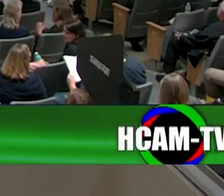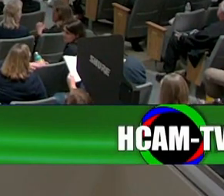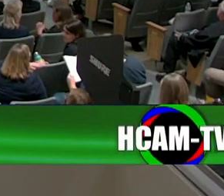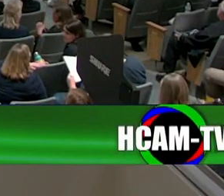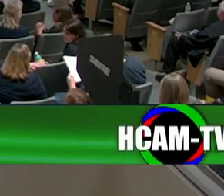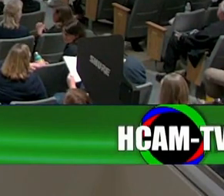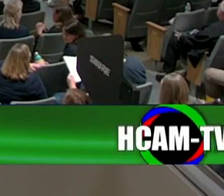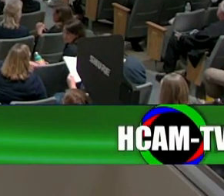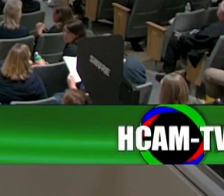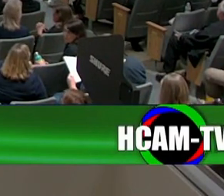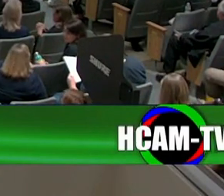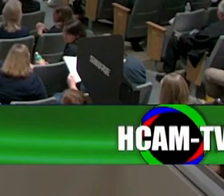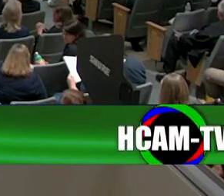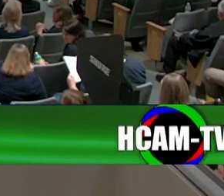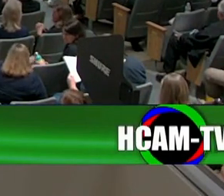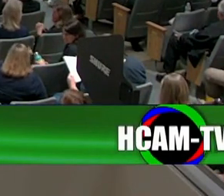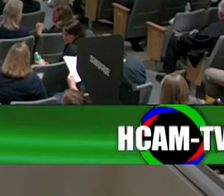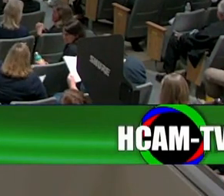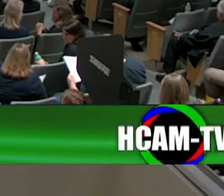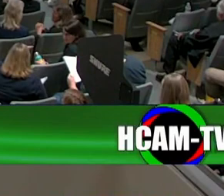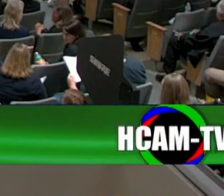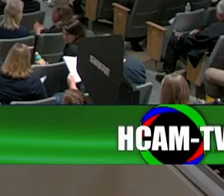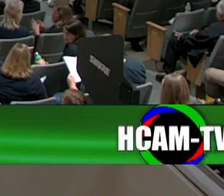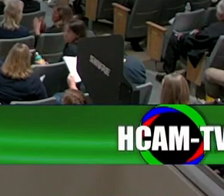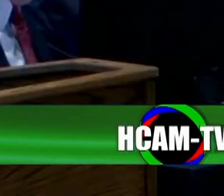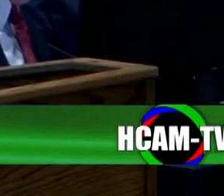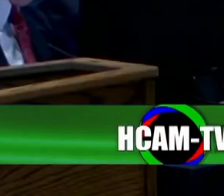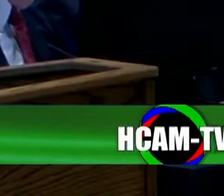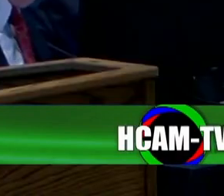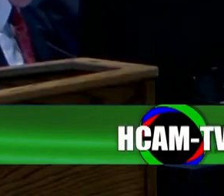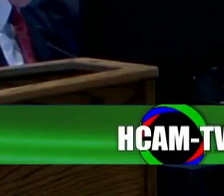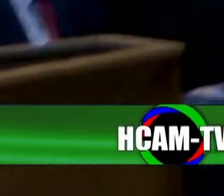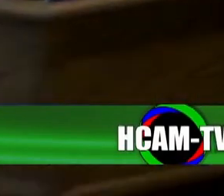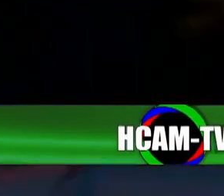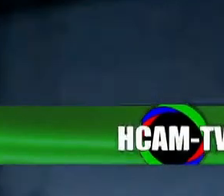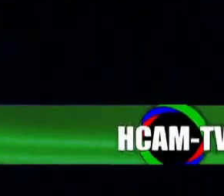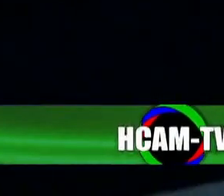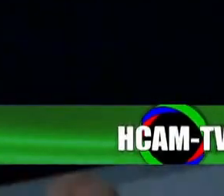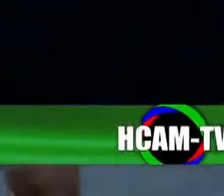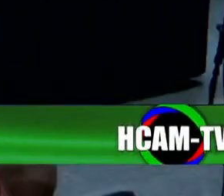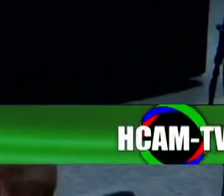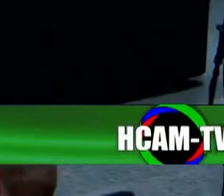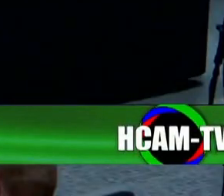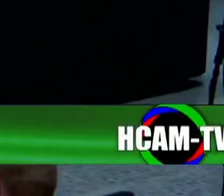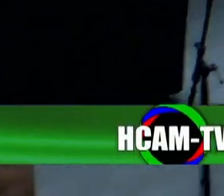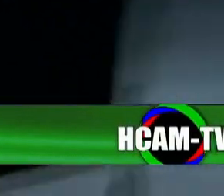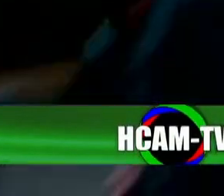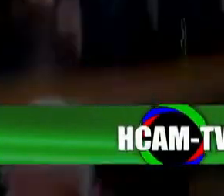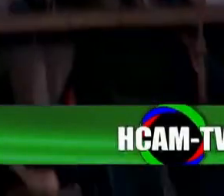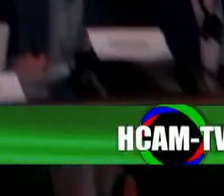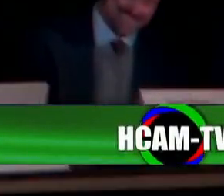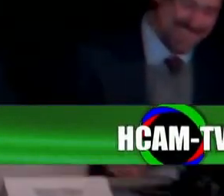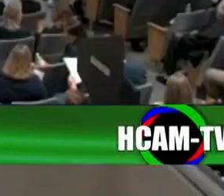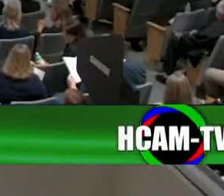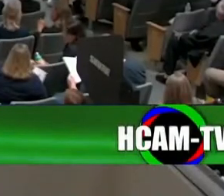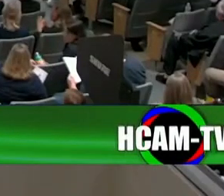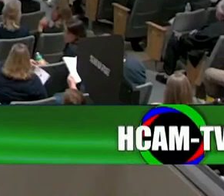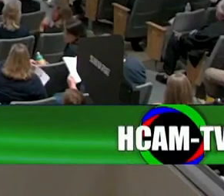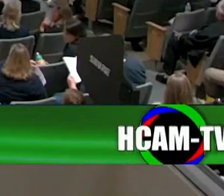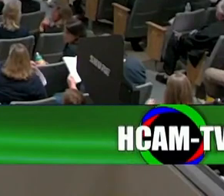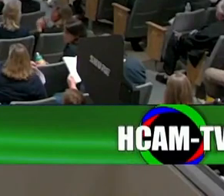ask people to continue finding and taking your seats I do want to just make a few